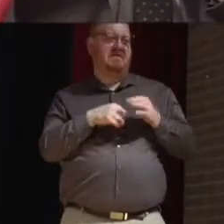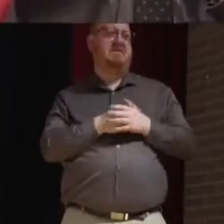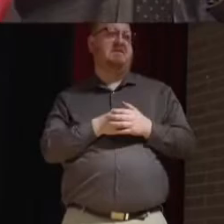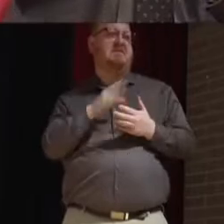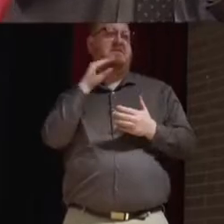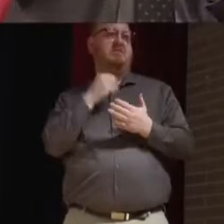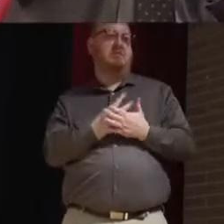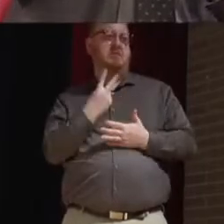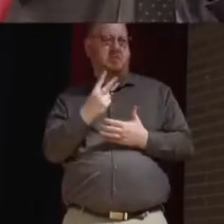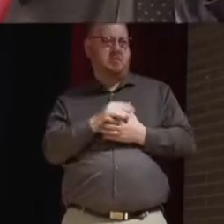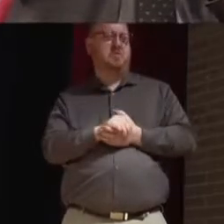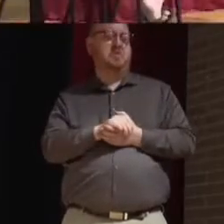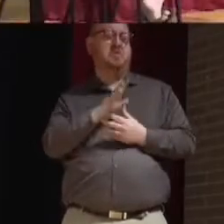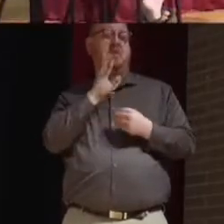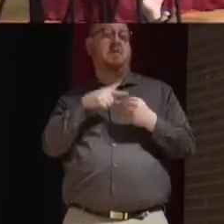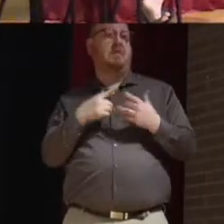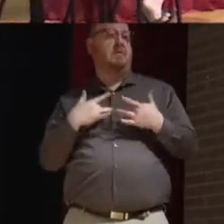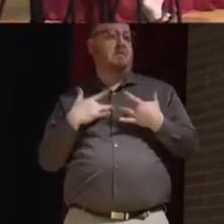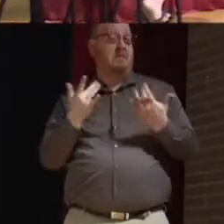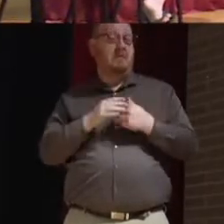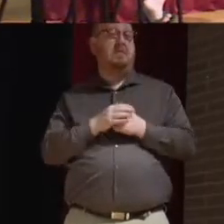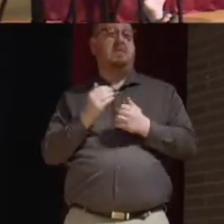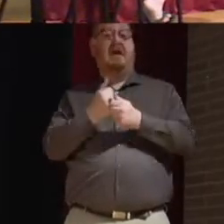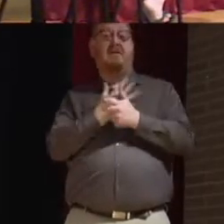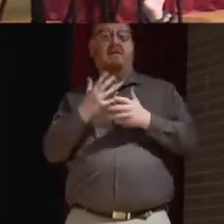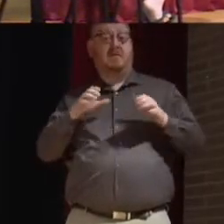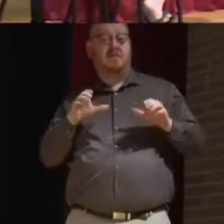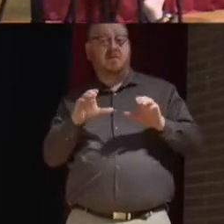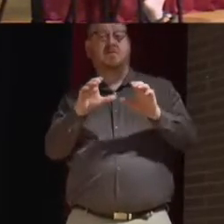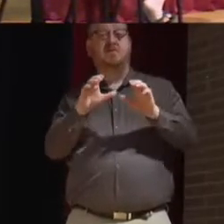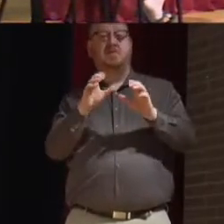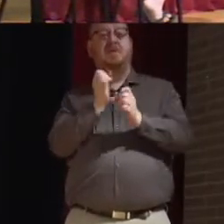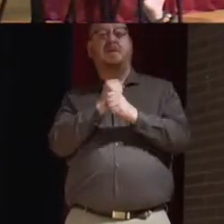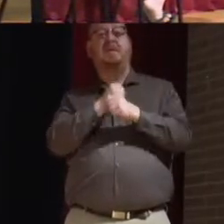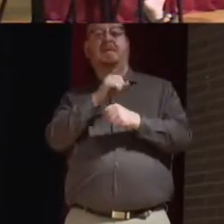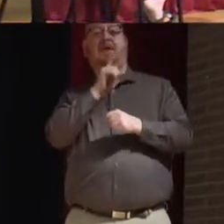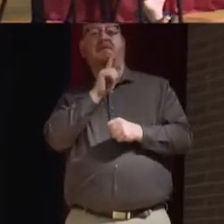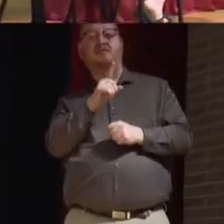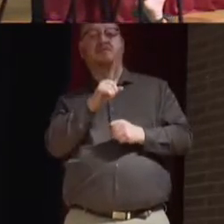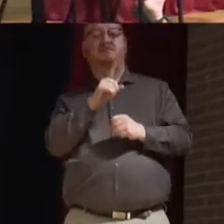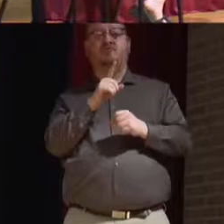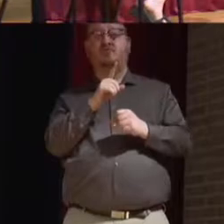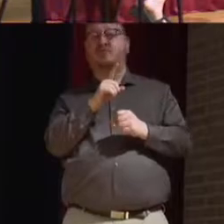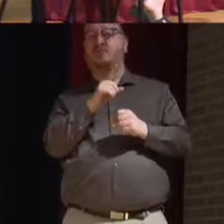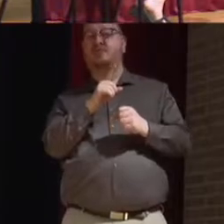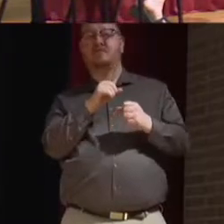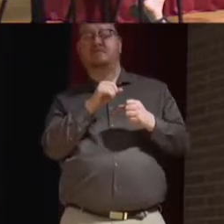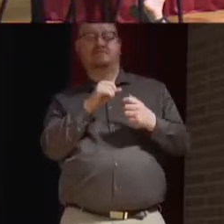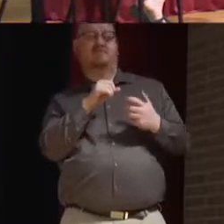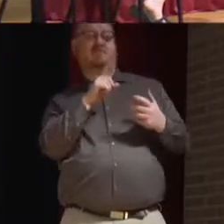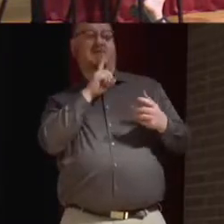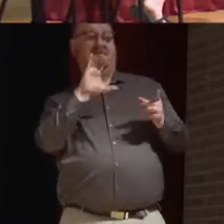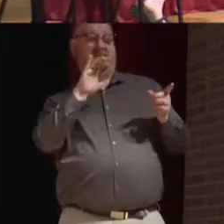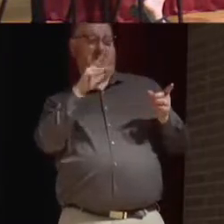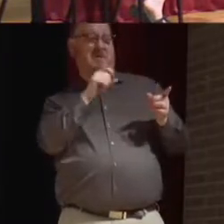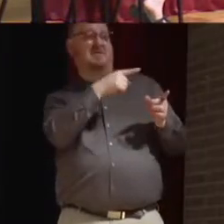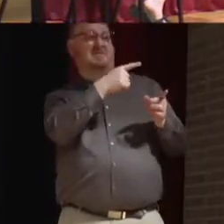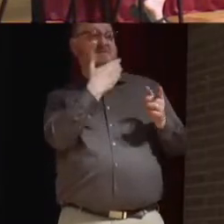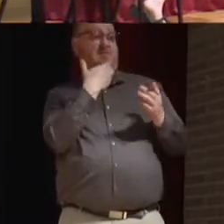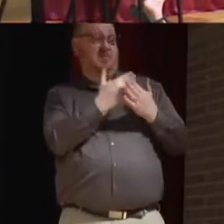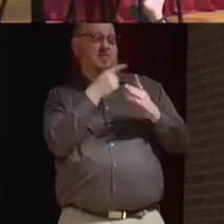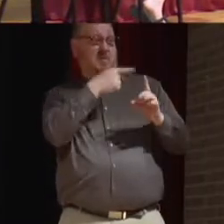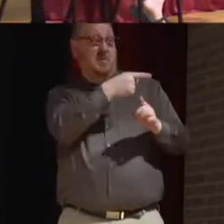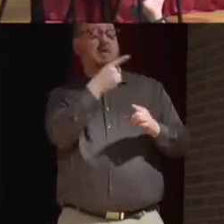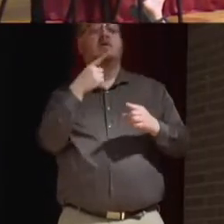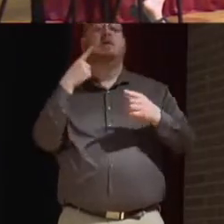we talk about everything that we do, make sure that we're good humans, and sort of echoing what Chris said. When we make a